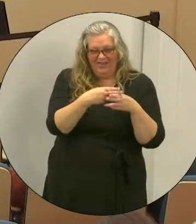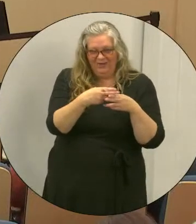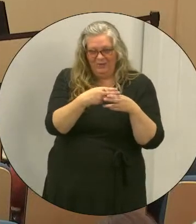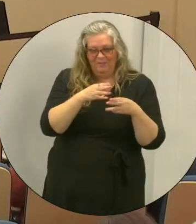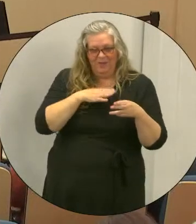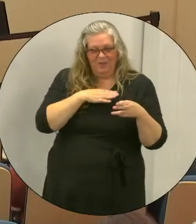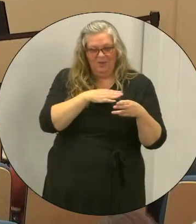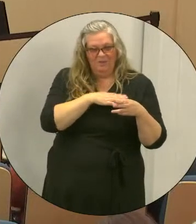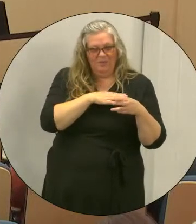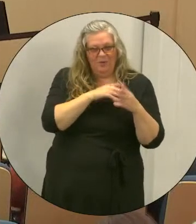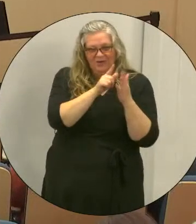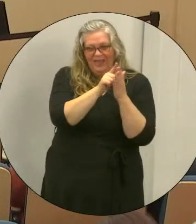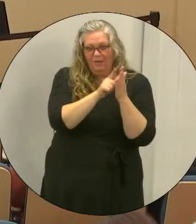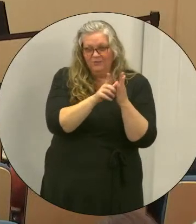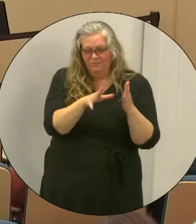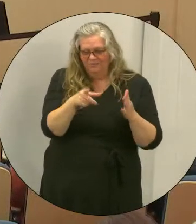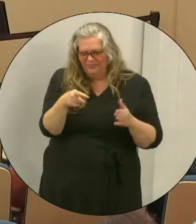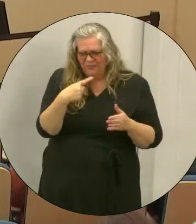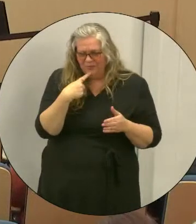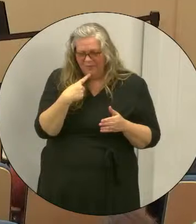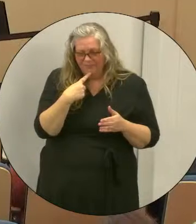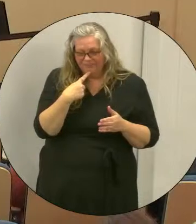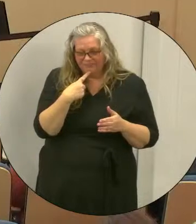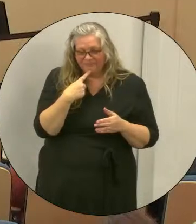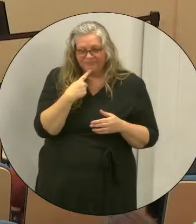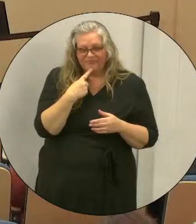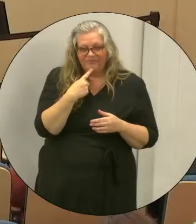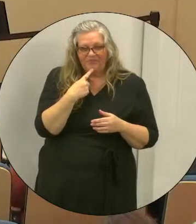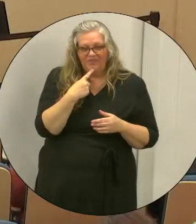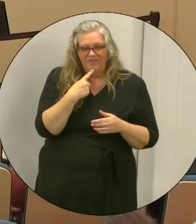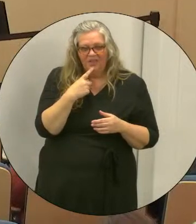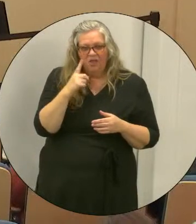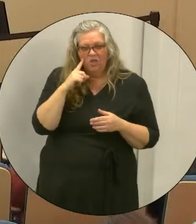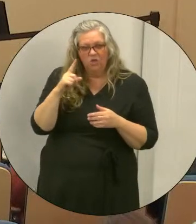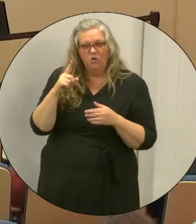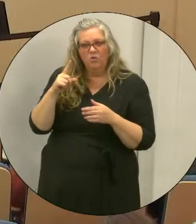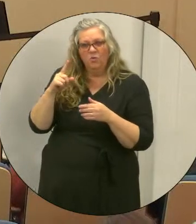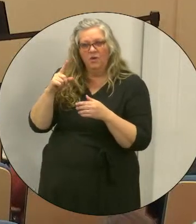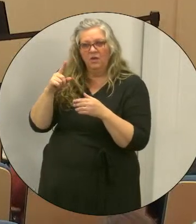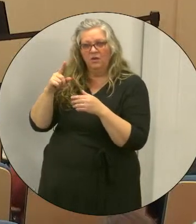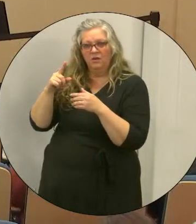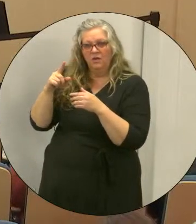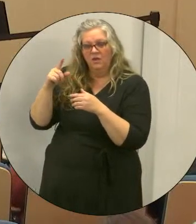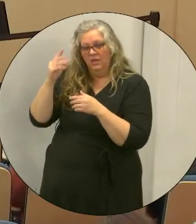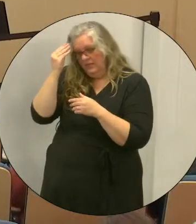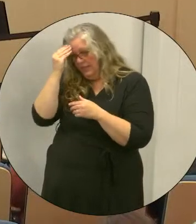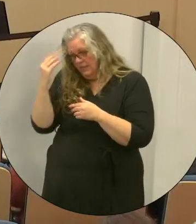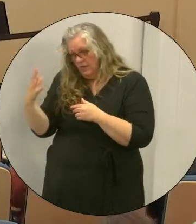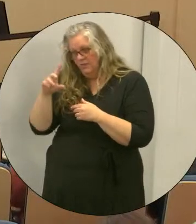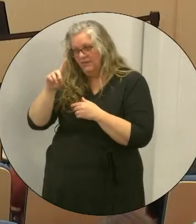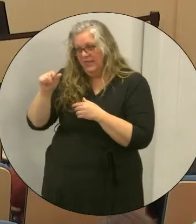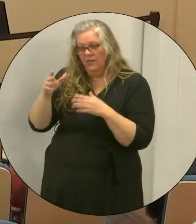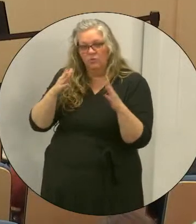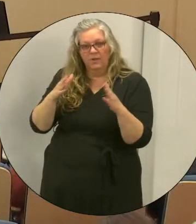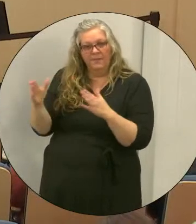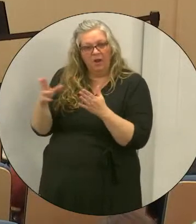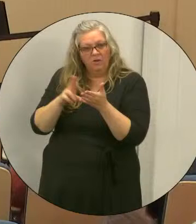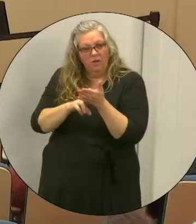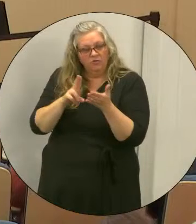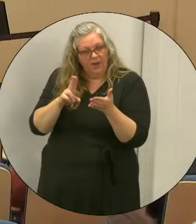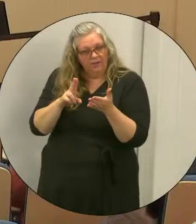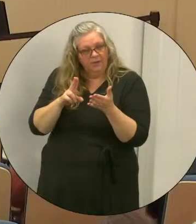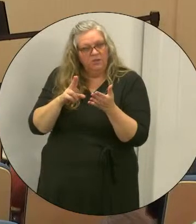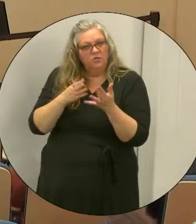Mr. Okazaki, you stated that you would direct the district attorney to prepare a contract for the board to basically go